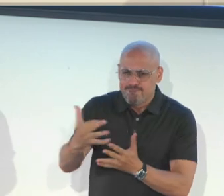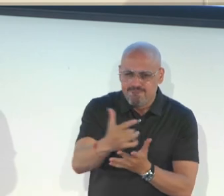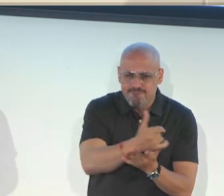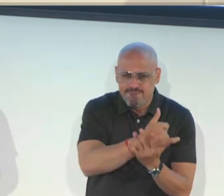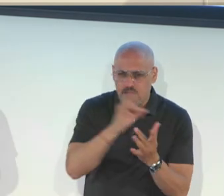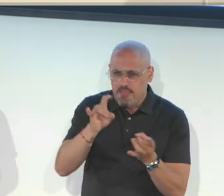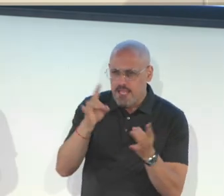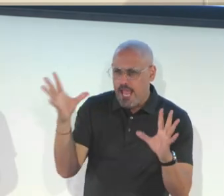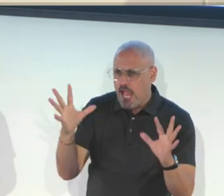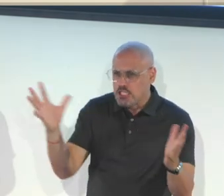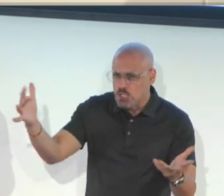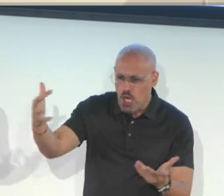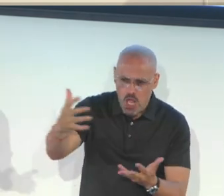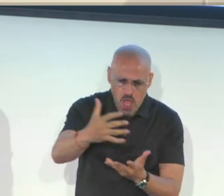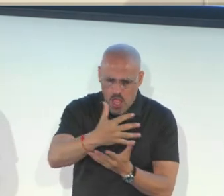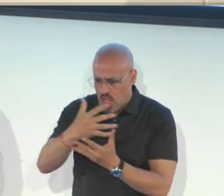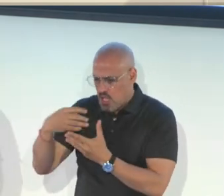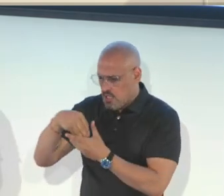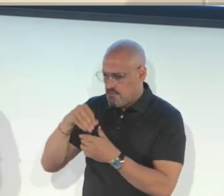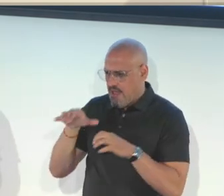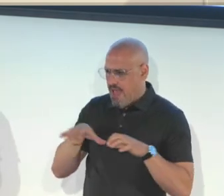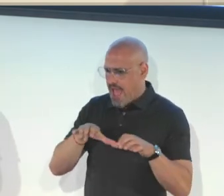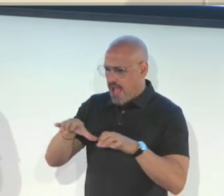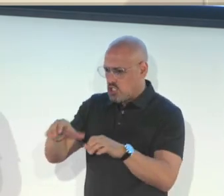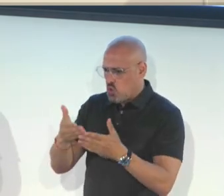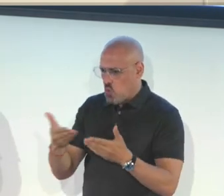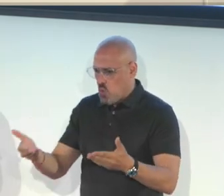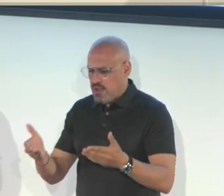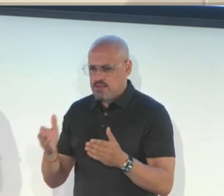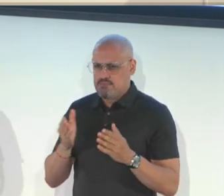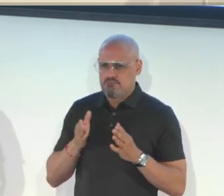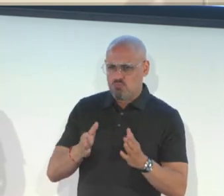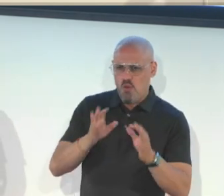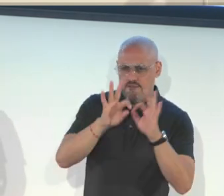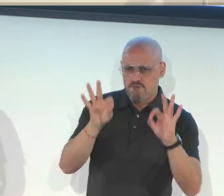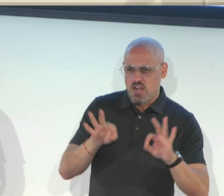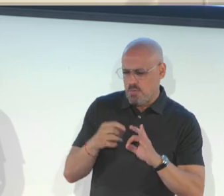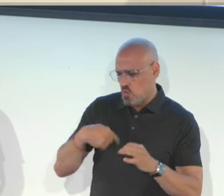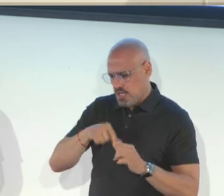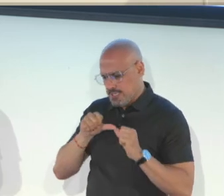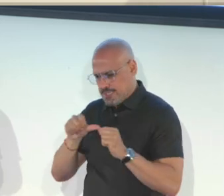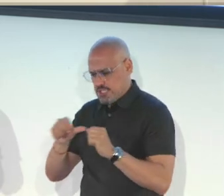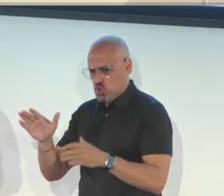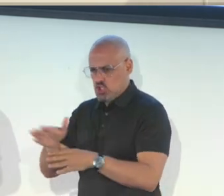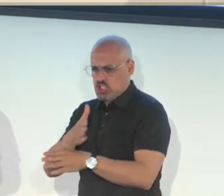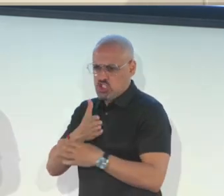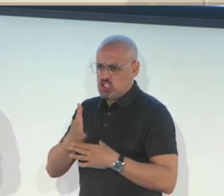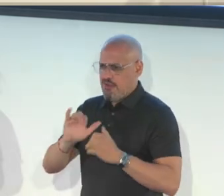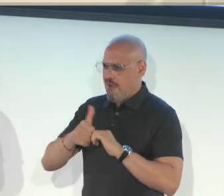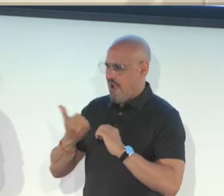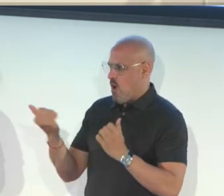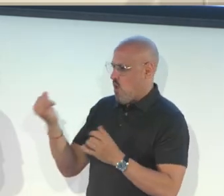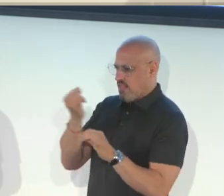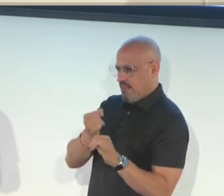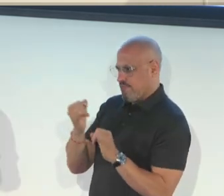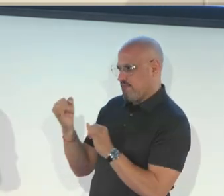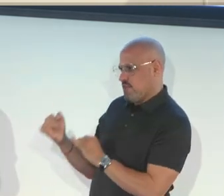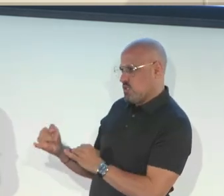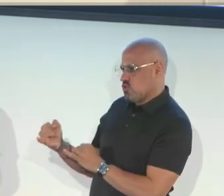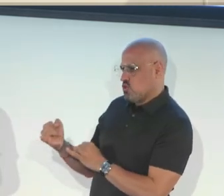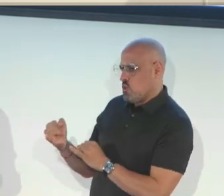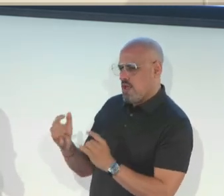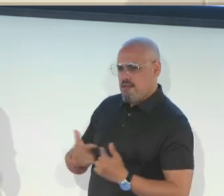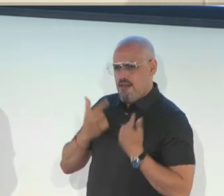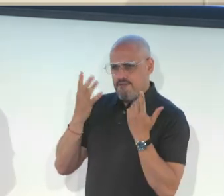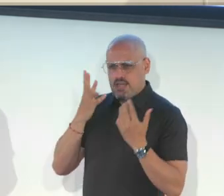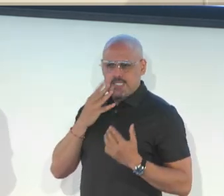chaos into action and a way of framing as we continue to share the way that our individual and